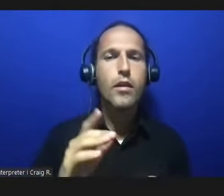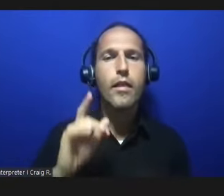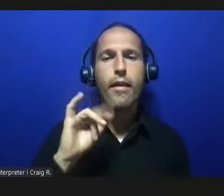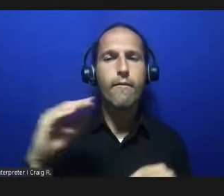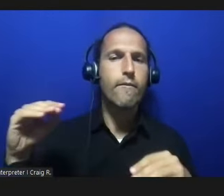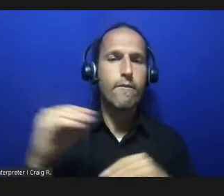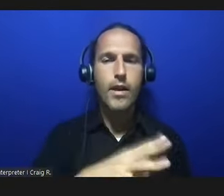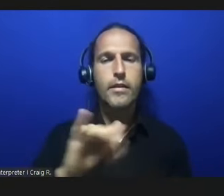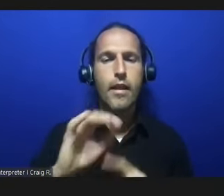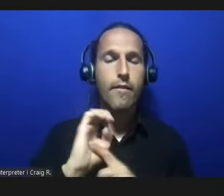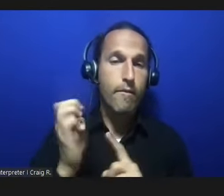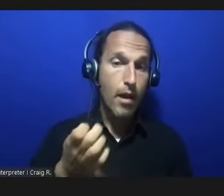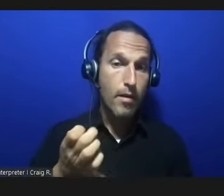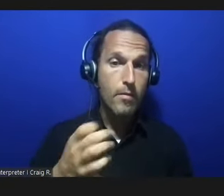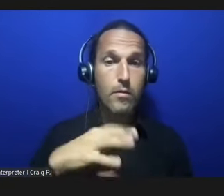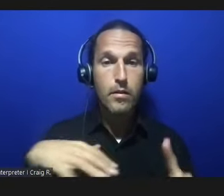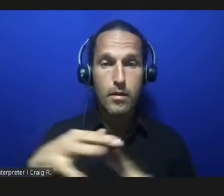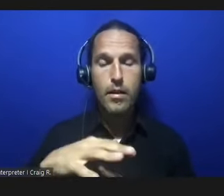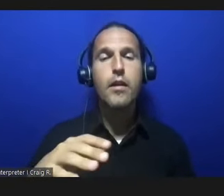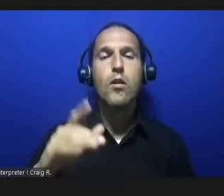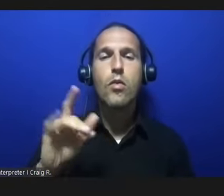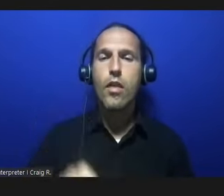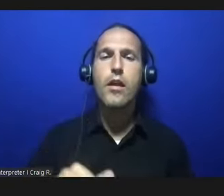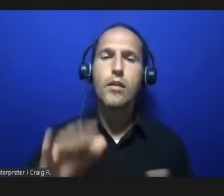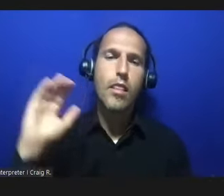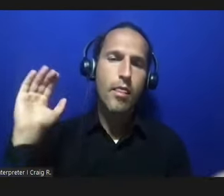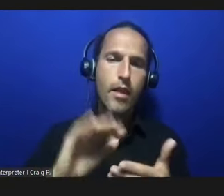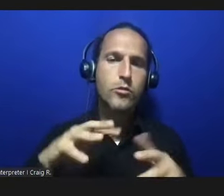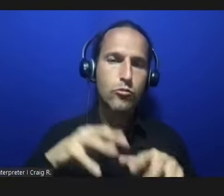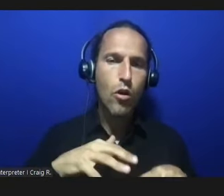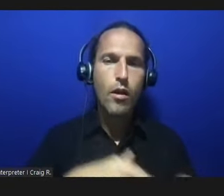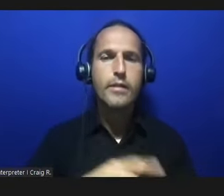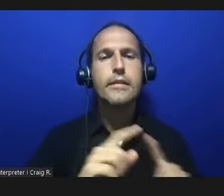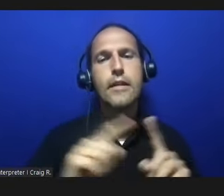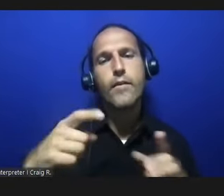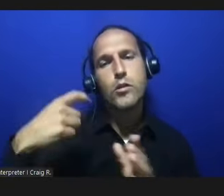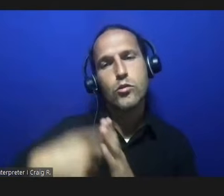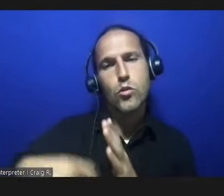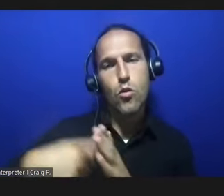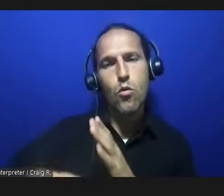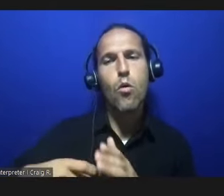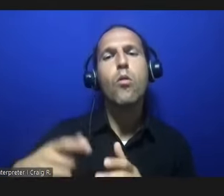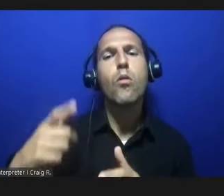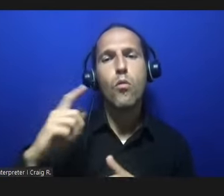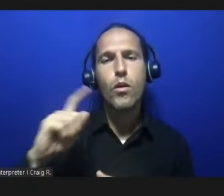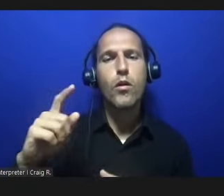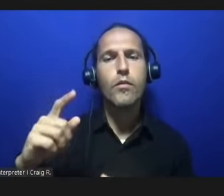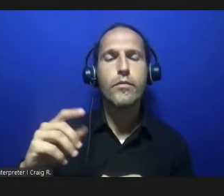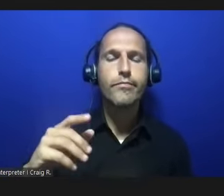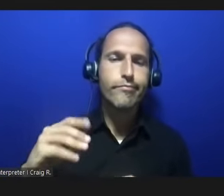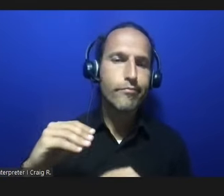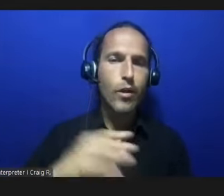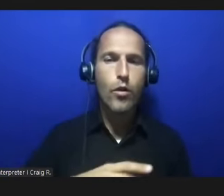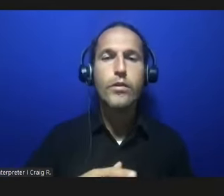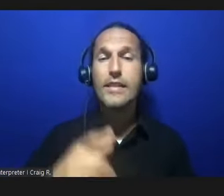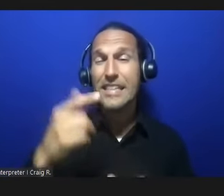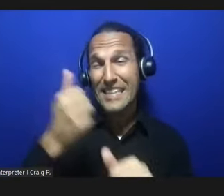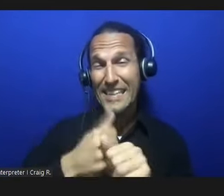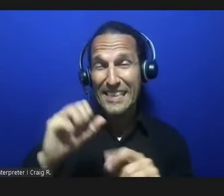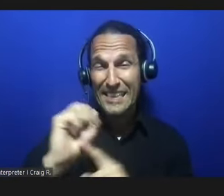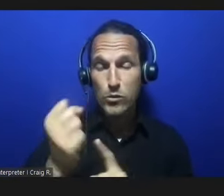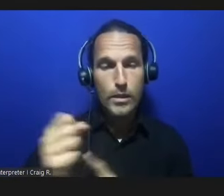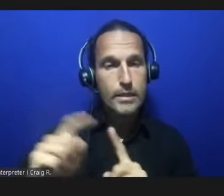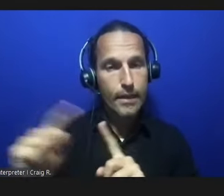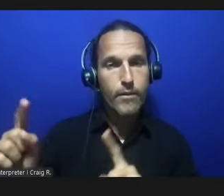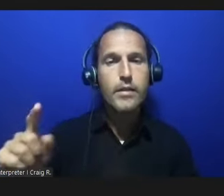environmental effects, including but not limited to congestion reduction that different toll rates may cause. Toll rates will differ in each scenario depending